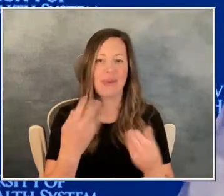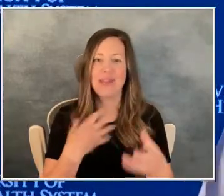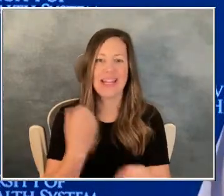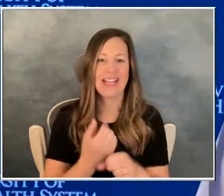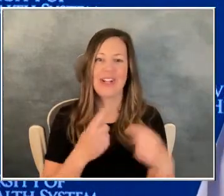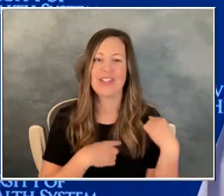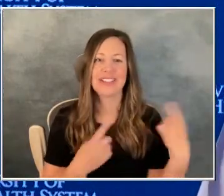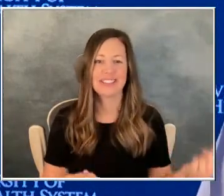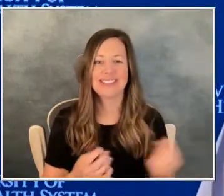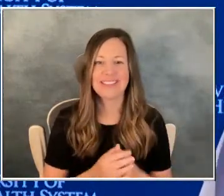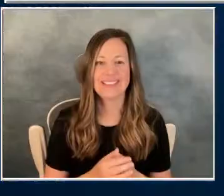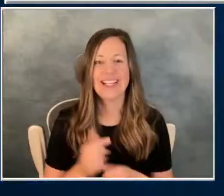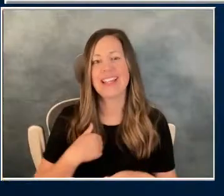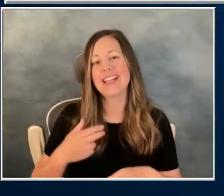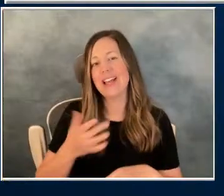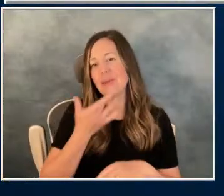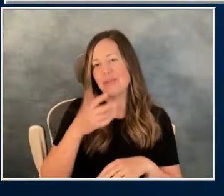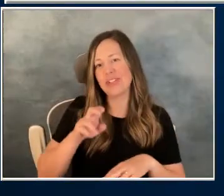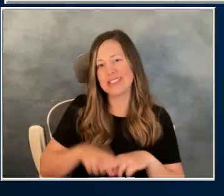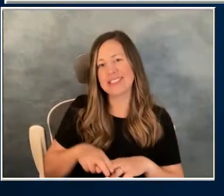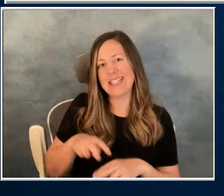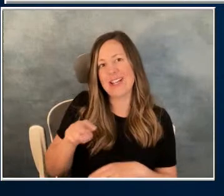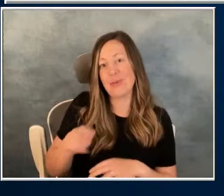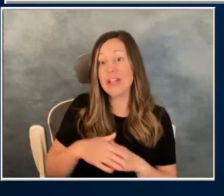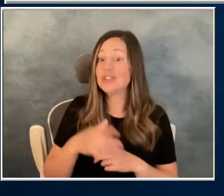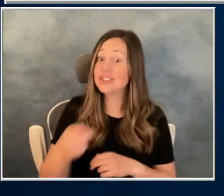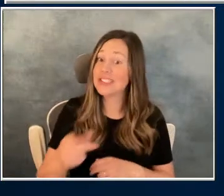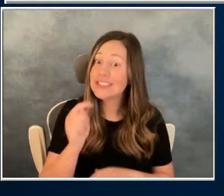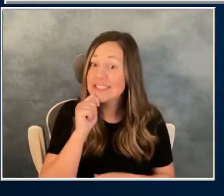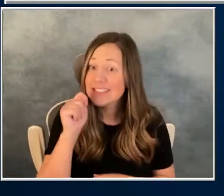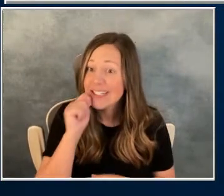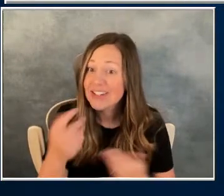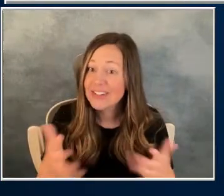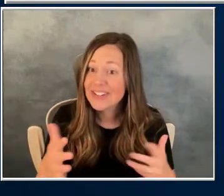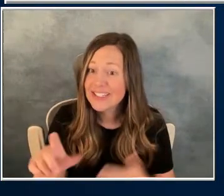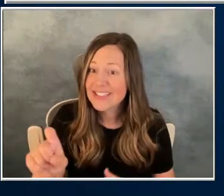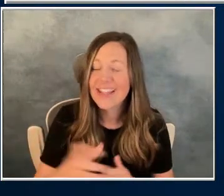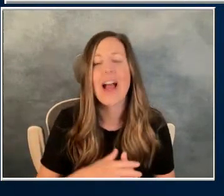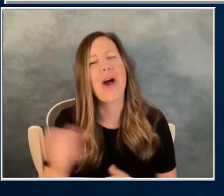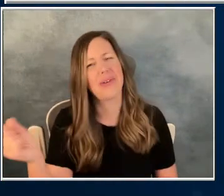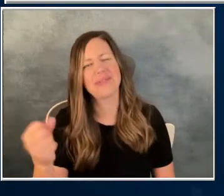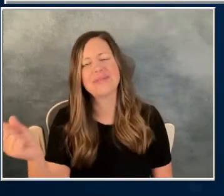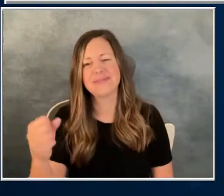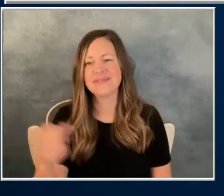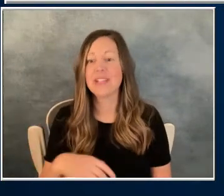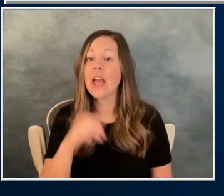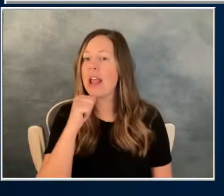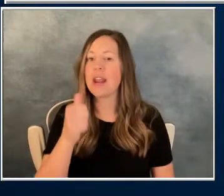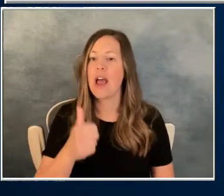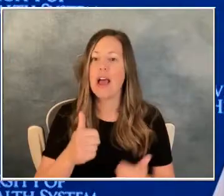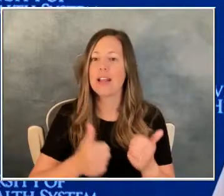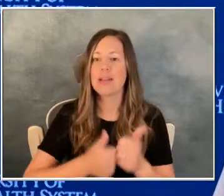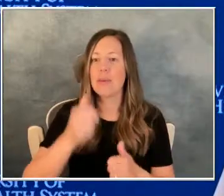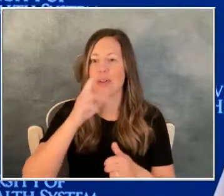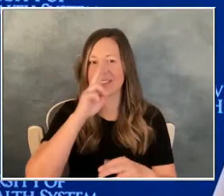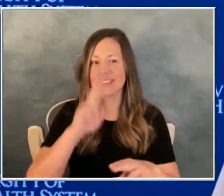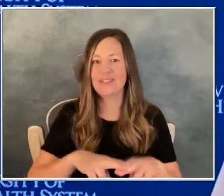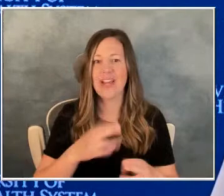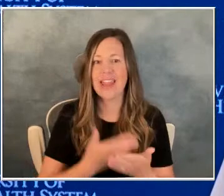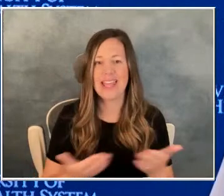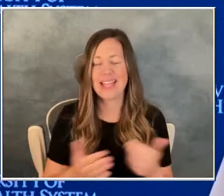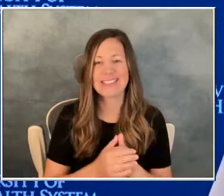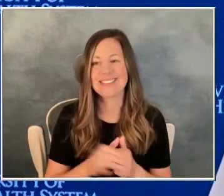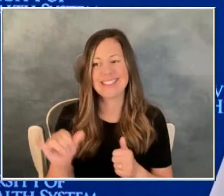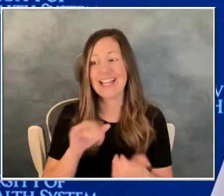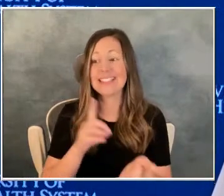and watch. Teenager, the age that the doctors say needs to be supervised? Yeah, we used to do not the most fun things, and certainly as Dr. Bhavsar said, you know, it